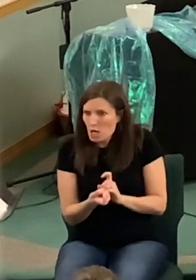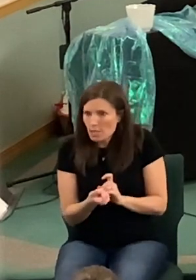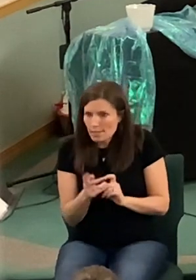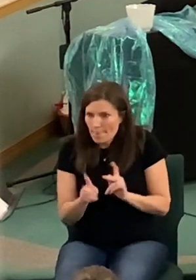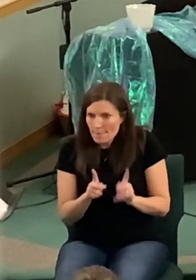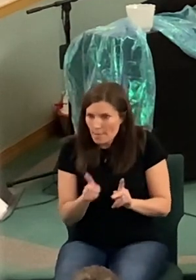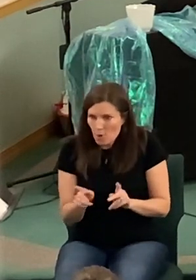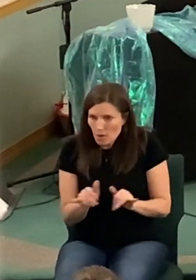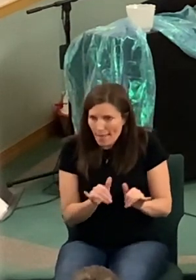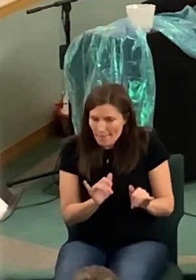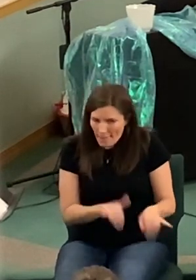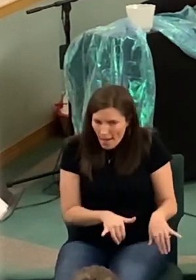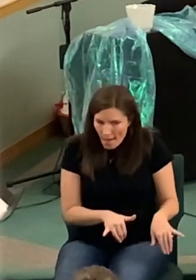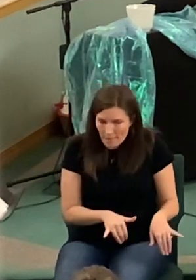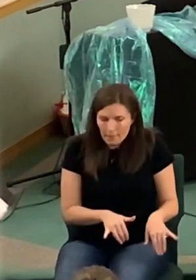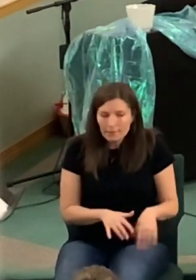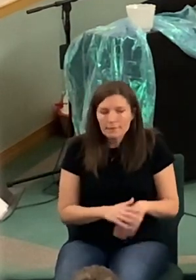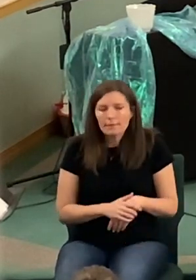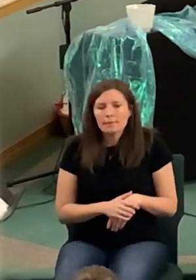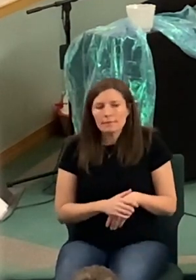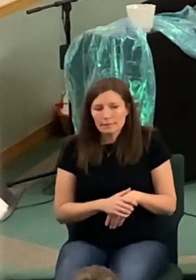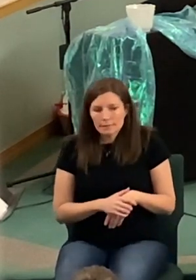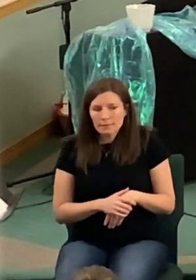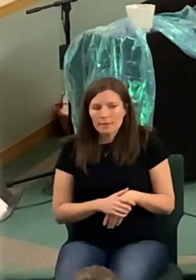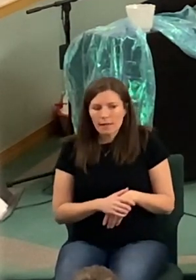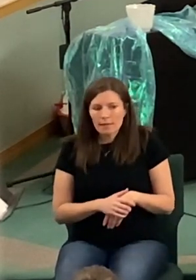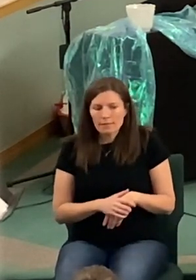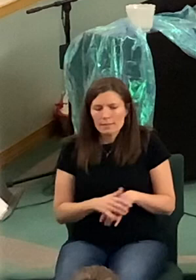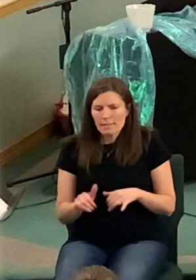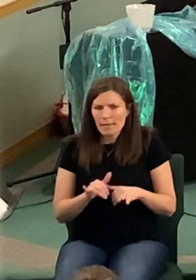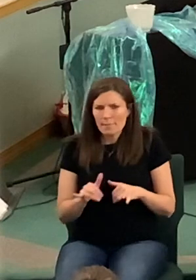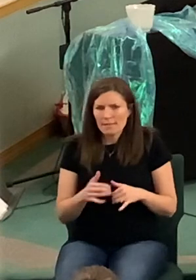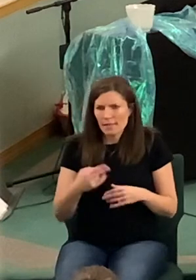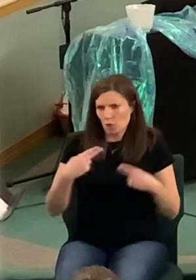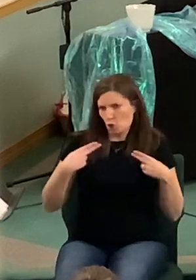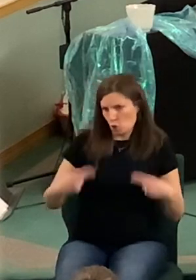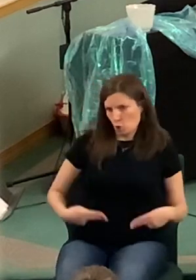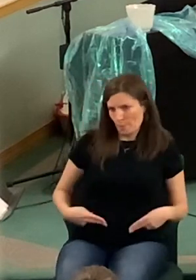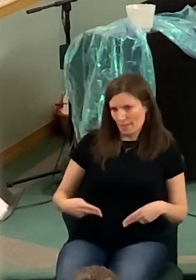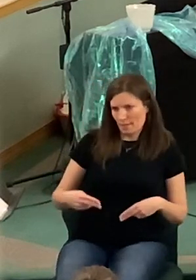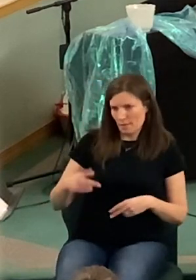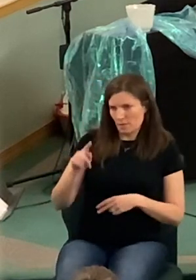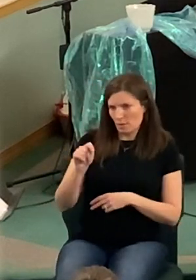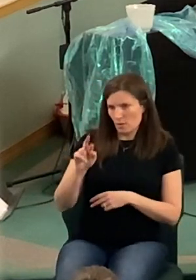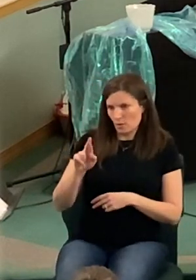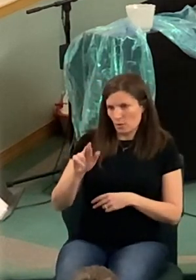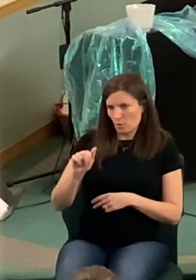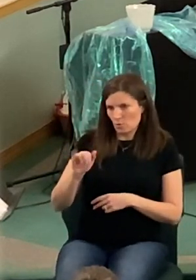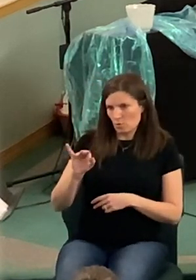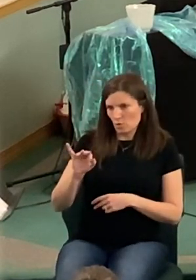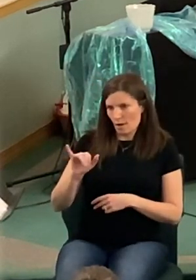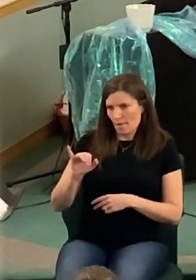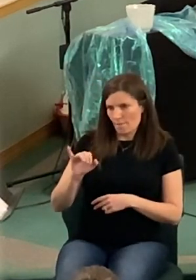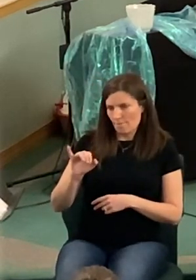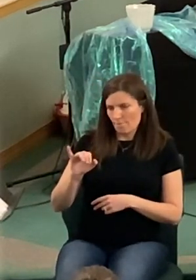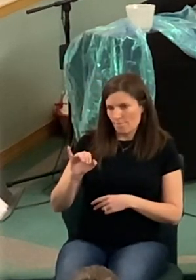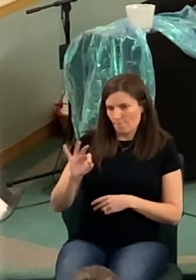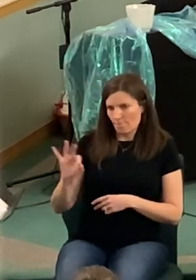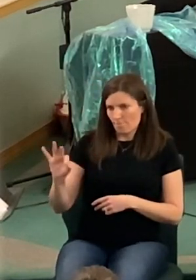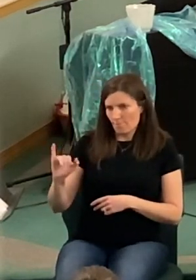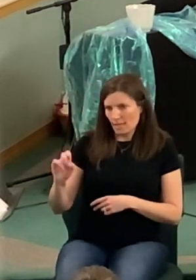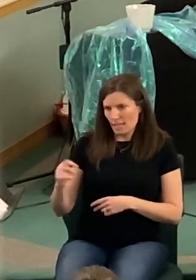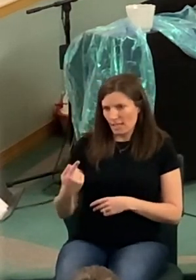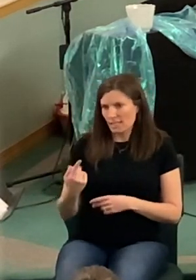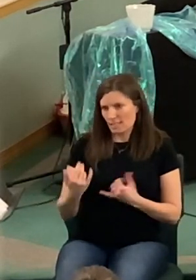in slave trafficking, kind of like we understand human trafficking today. See, Paul was focused on